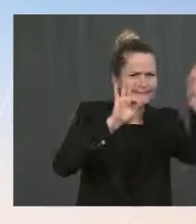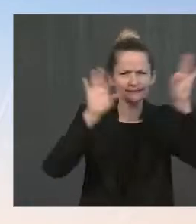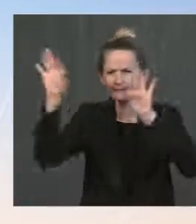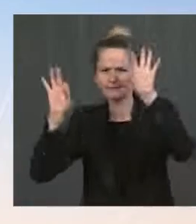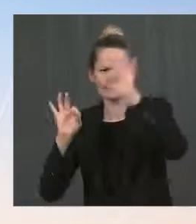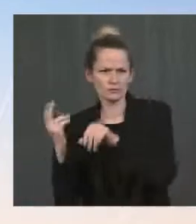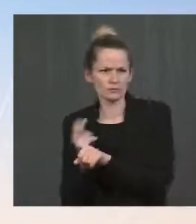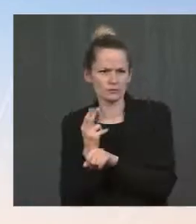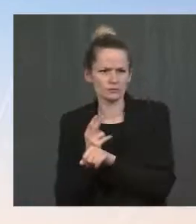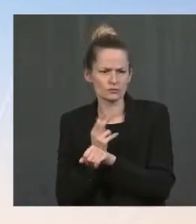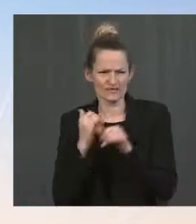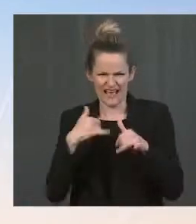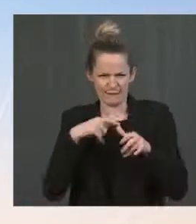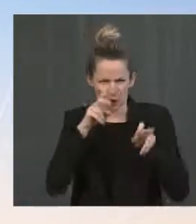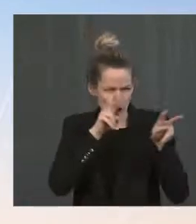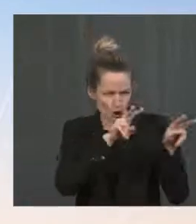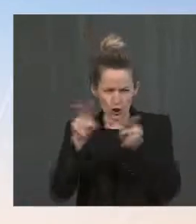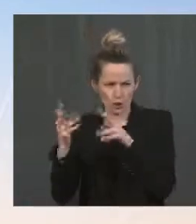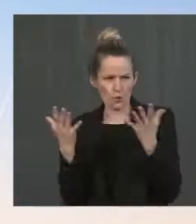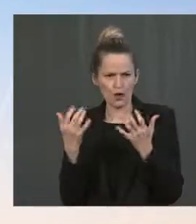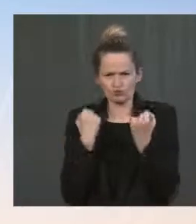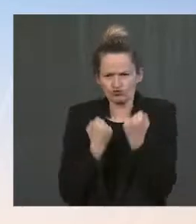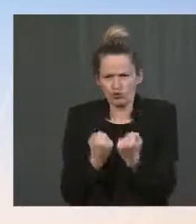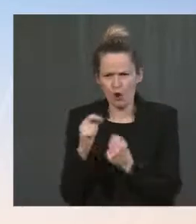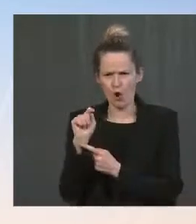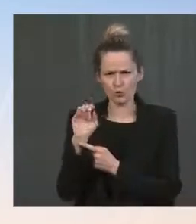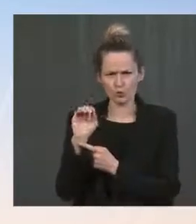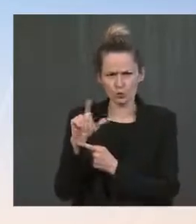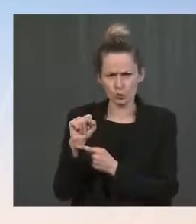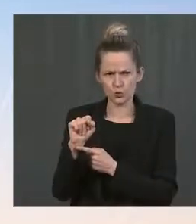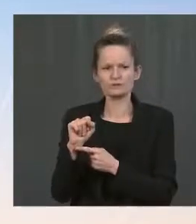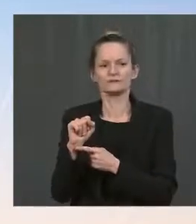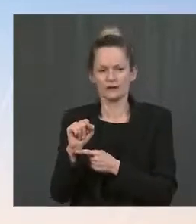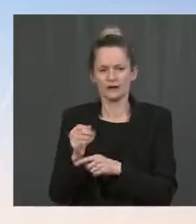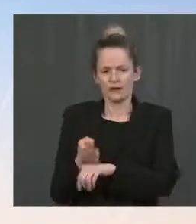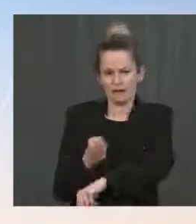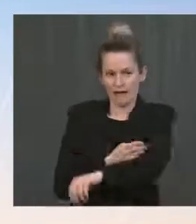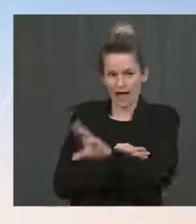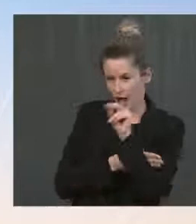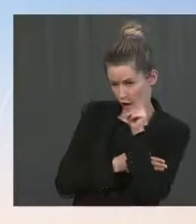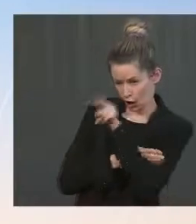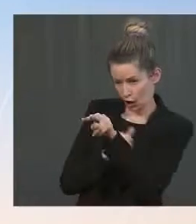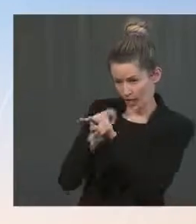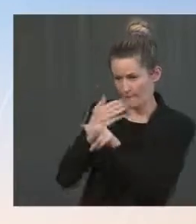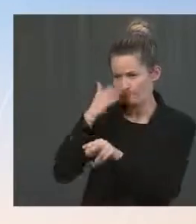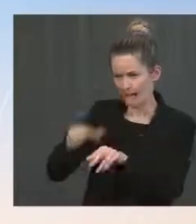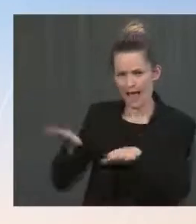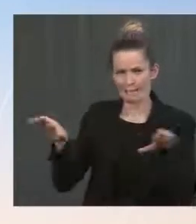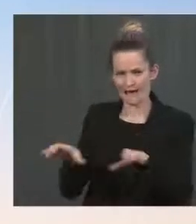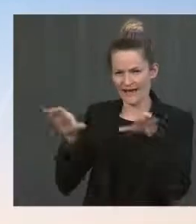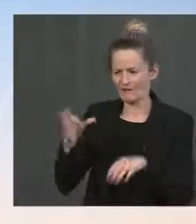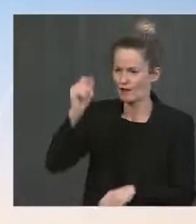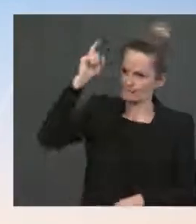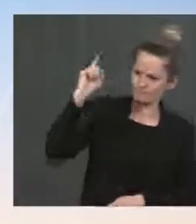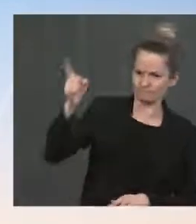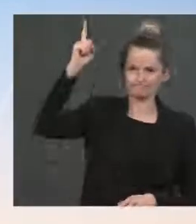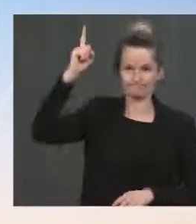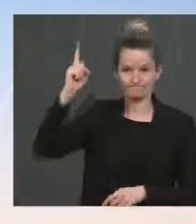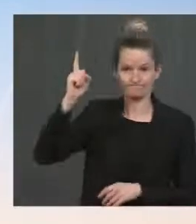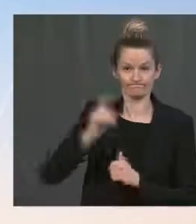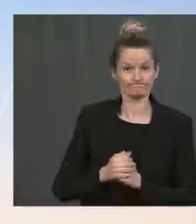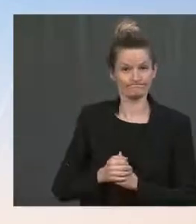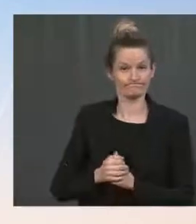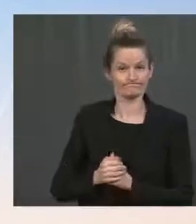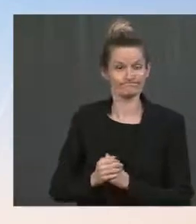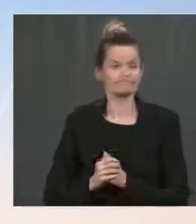those tools so we can call out bad behavior. Thank you. Hey, Brian, just to broaden out a little bit, between the EO public comments, some